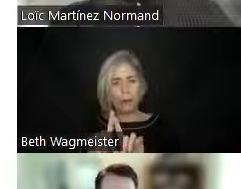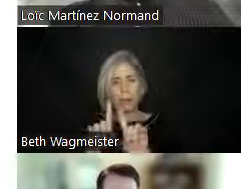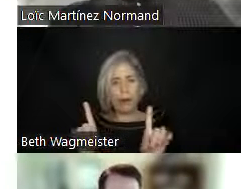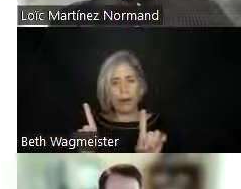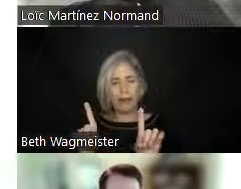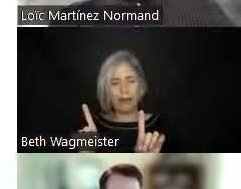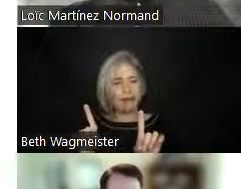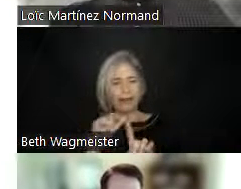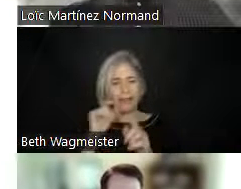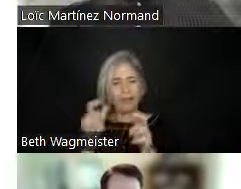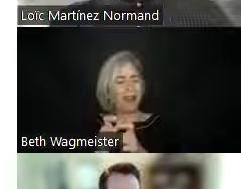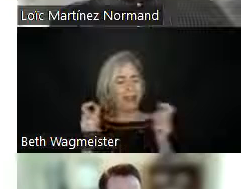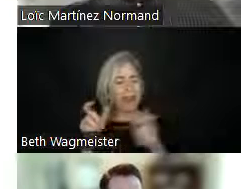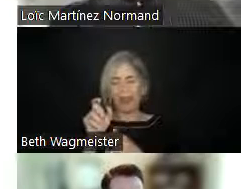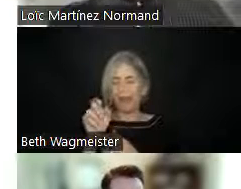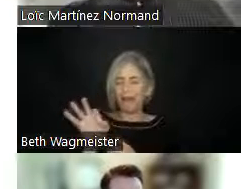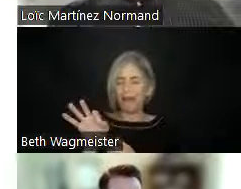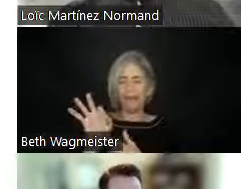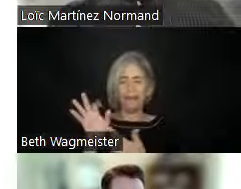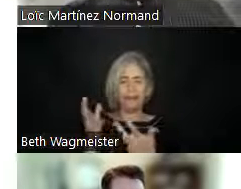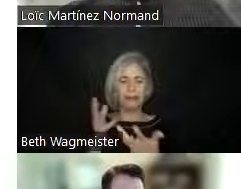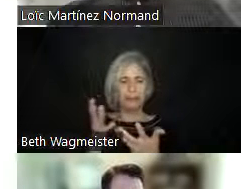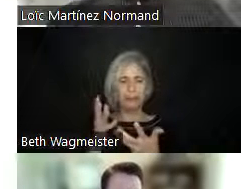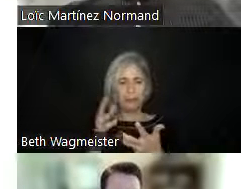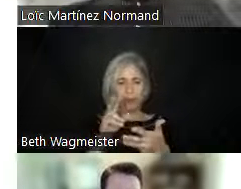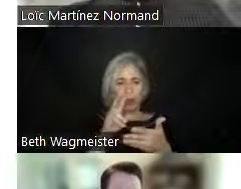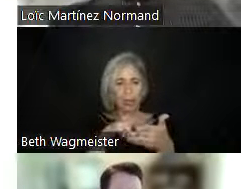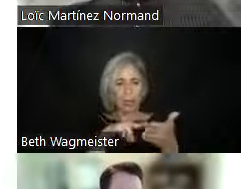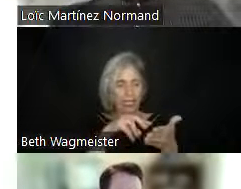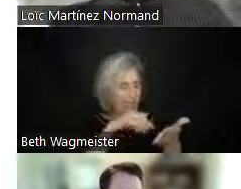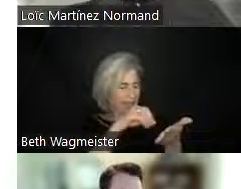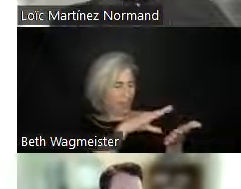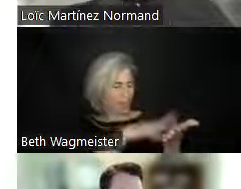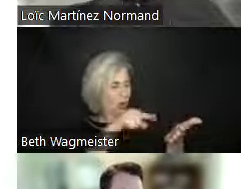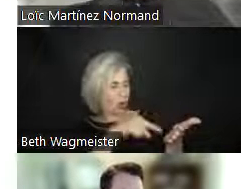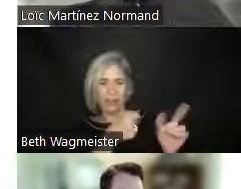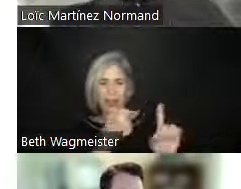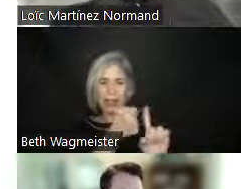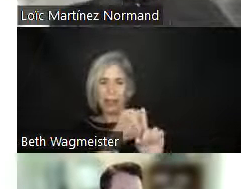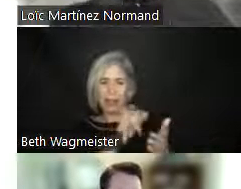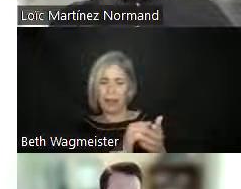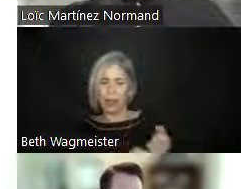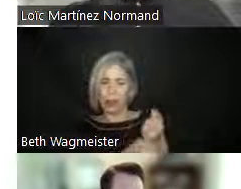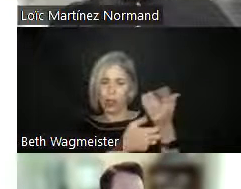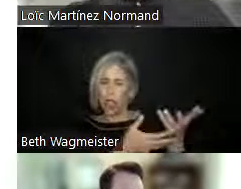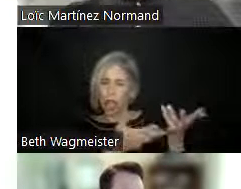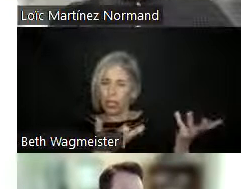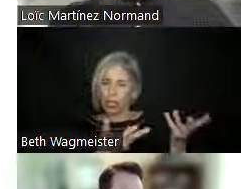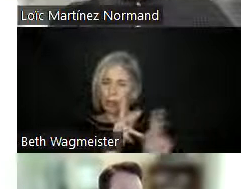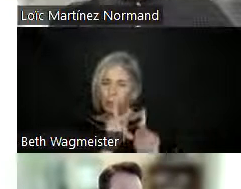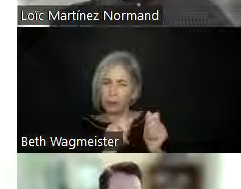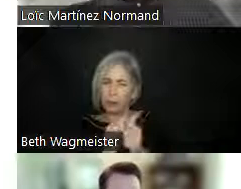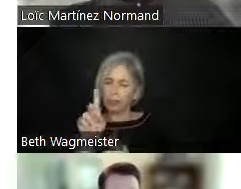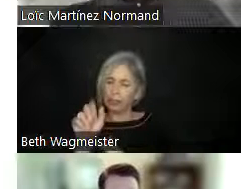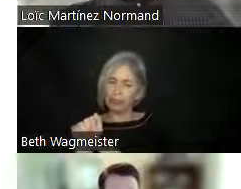but there isn't much you have to read in the notes about the impact that might cause for a person with a